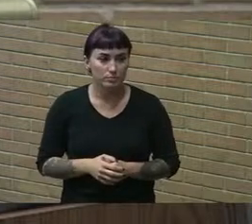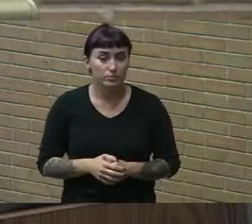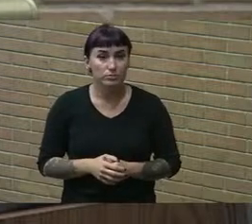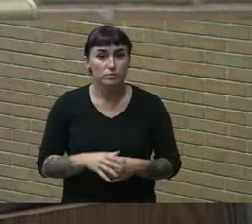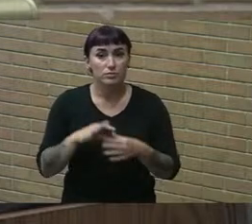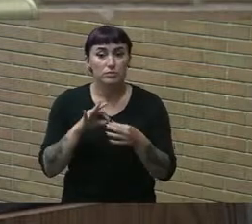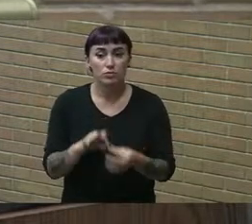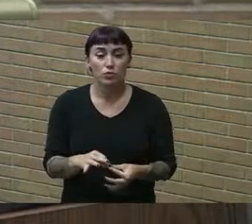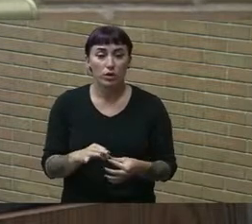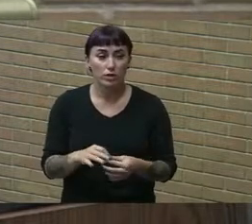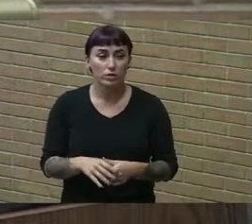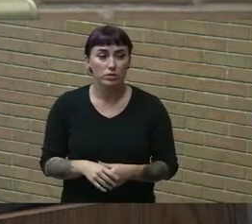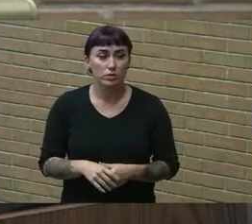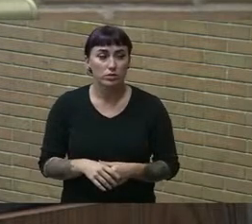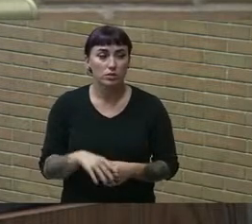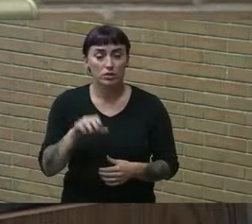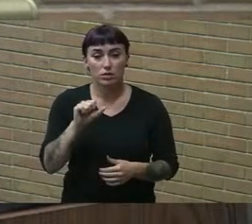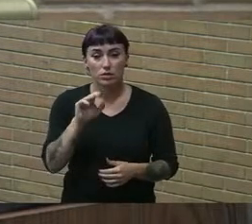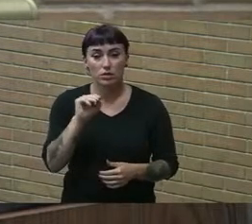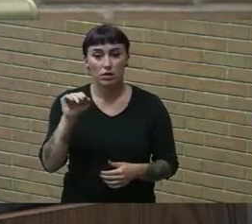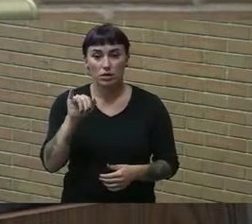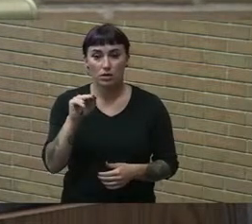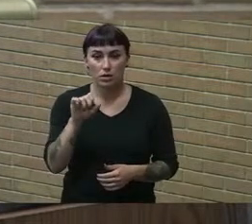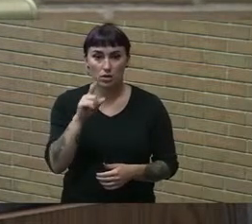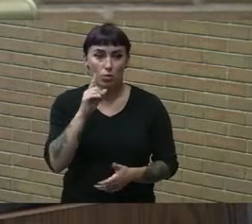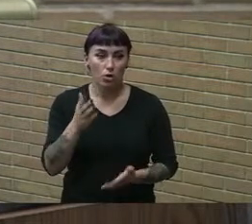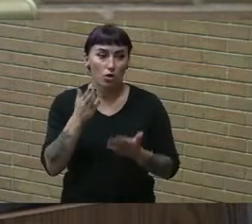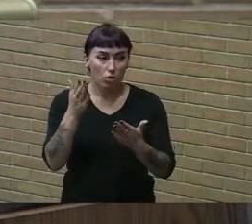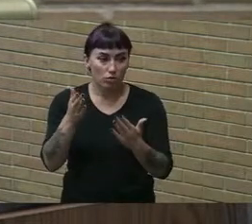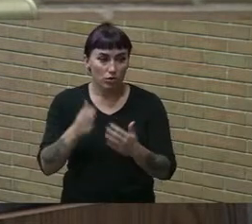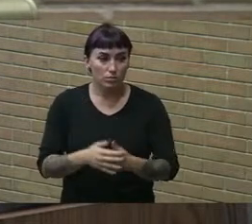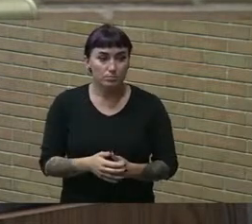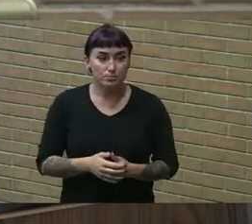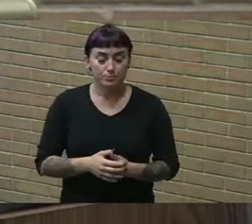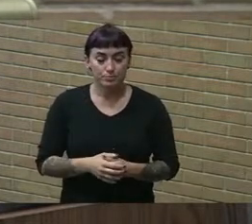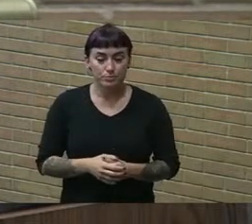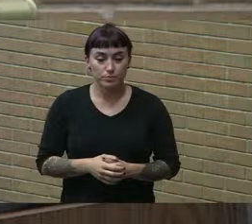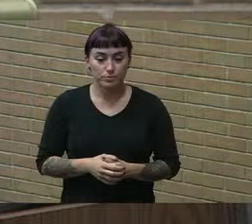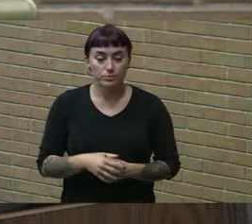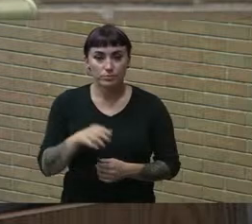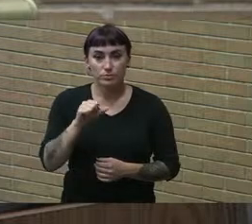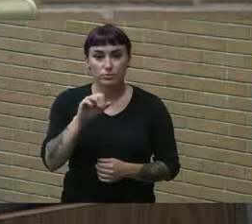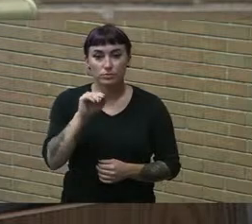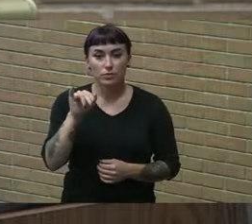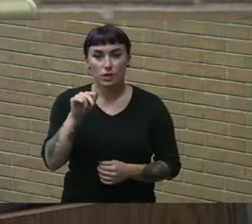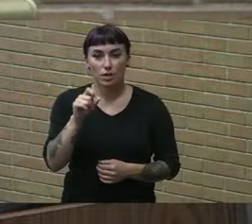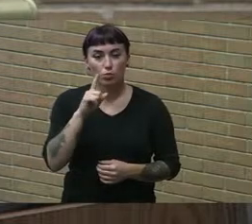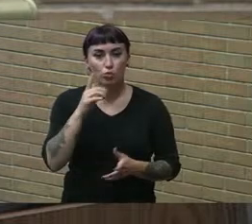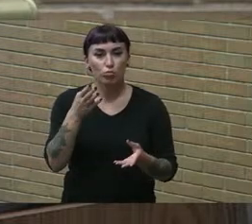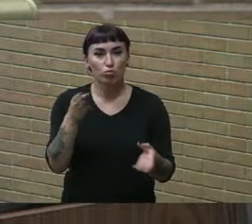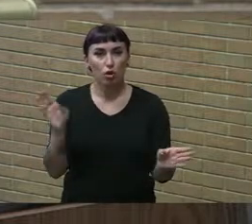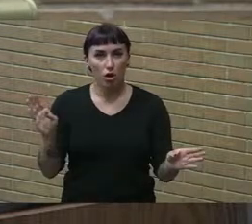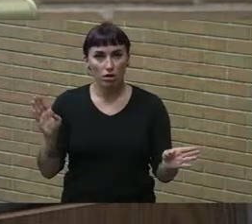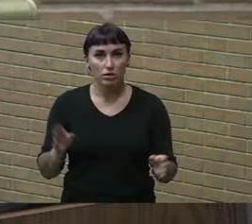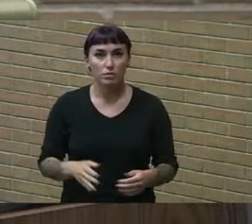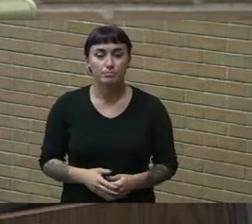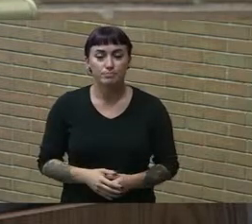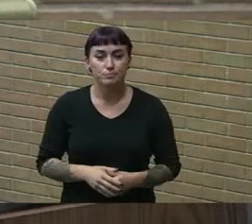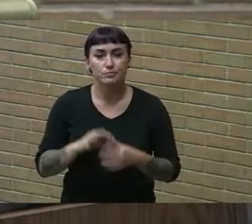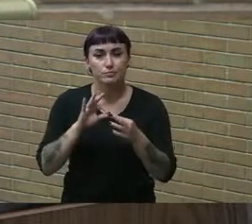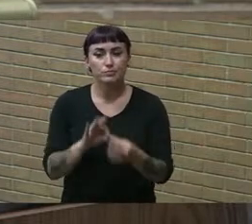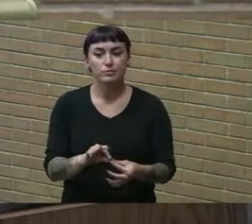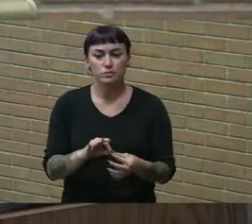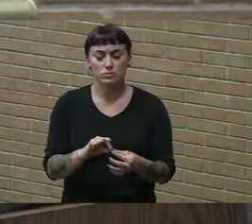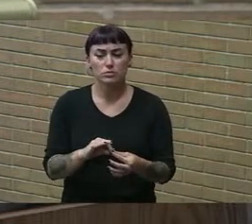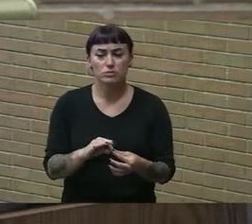In terms of the amenities which were offered, the amenities were pretty broad relative